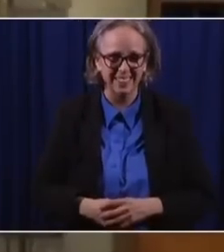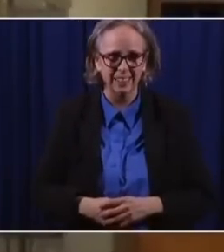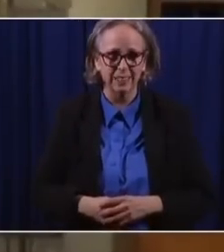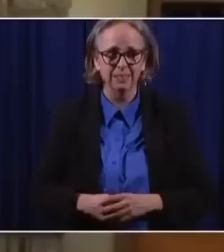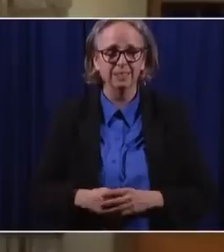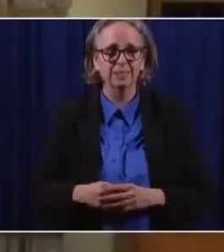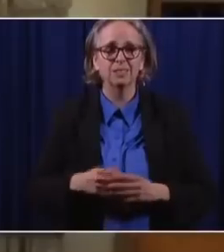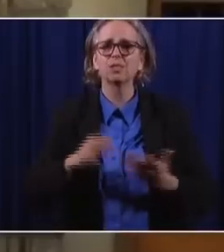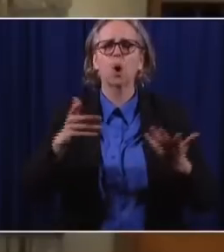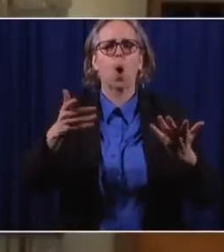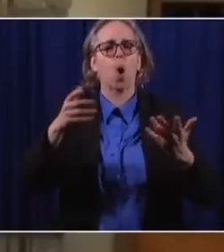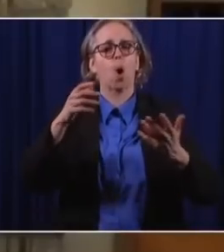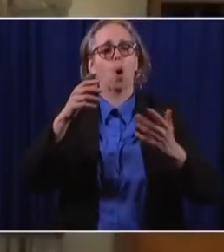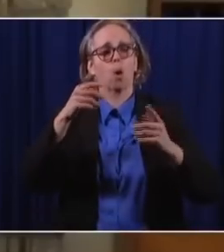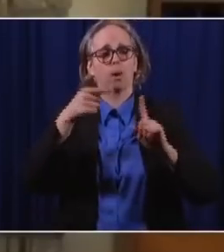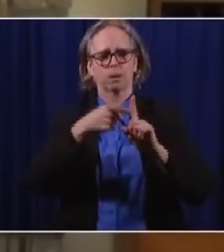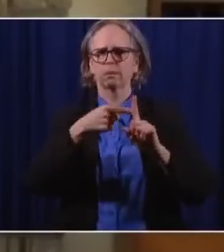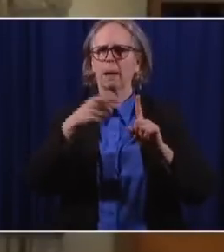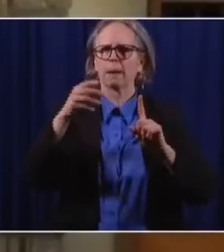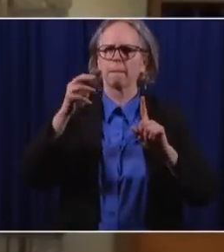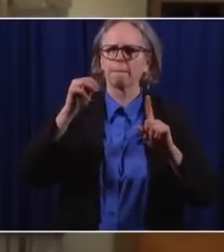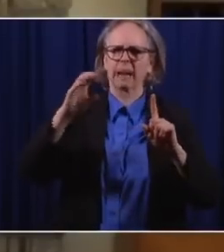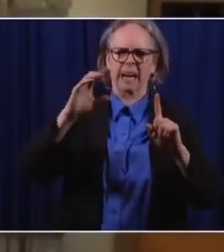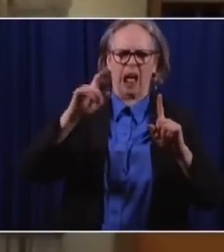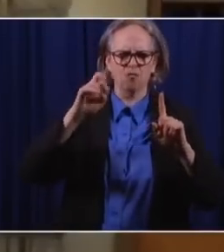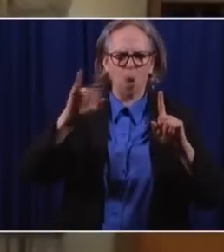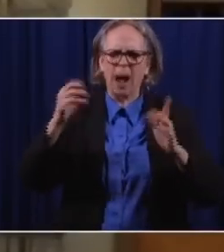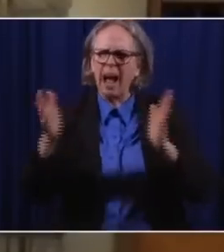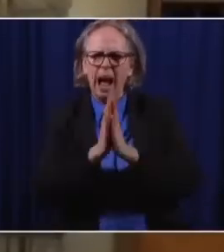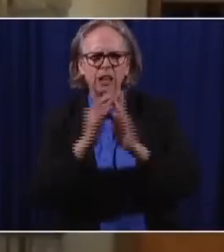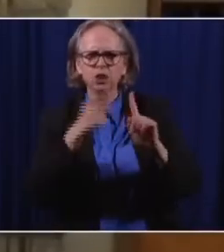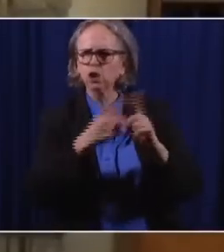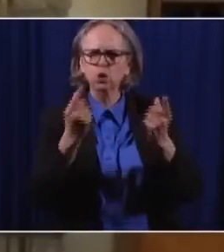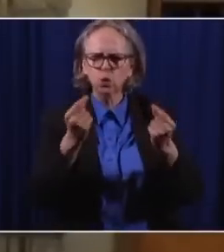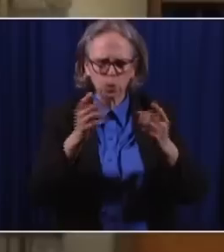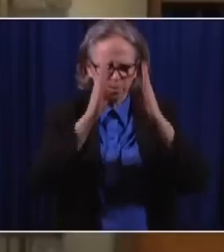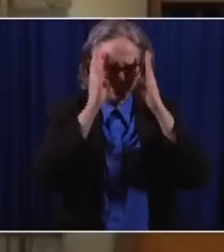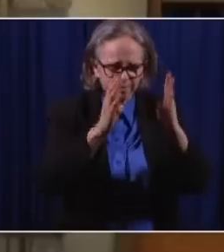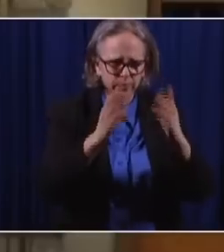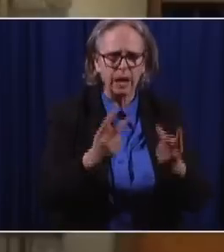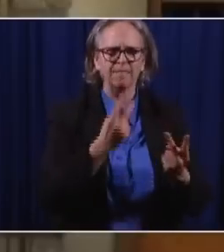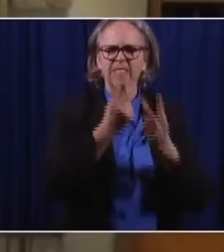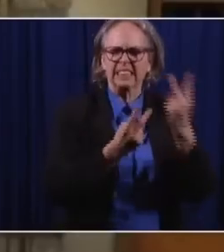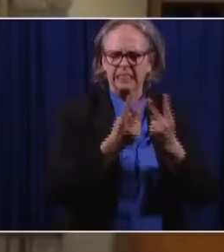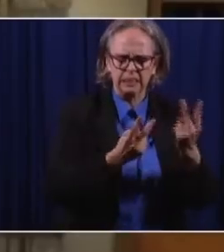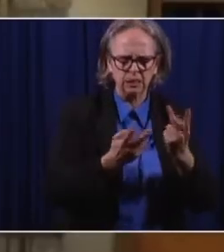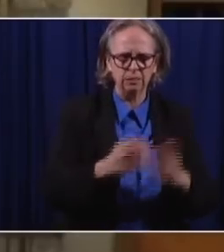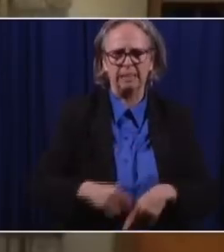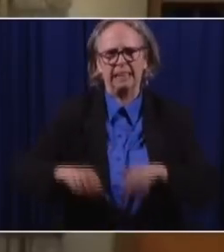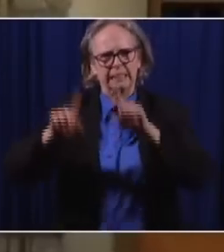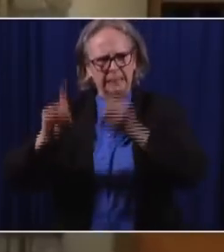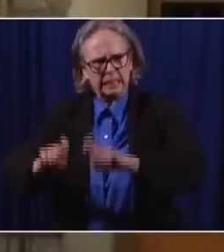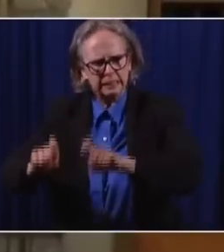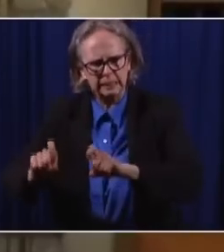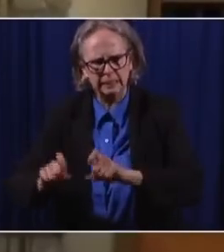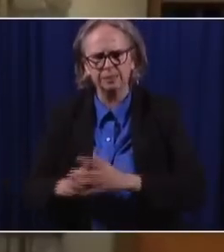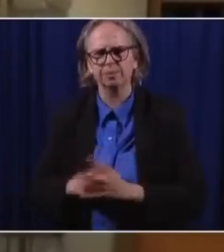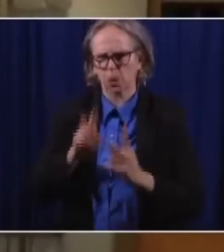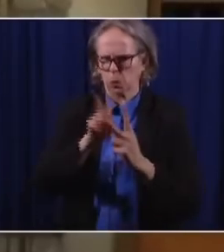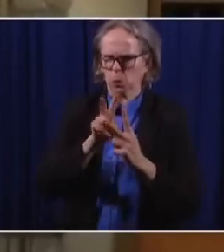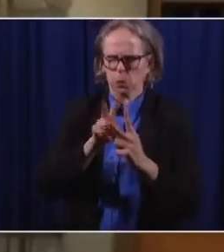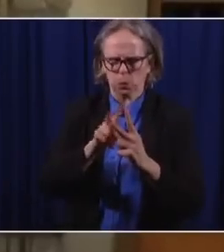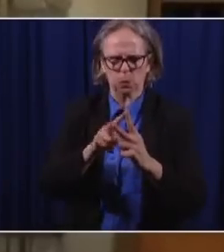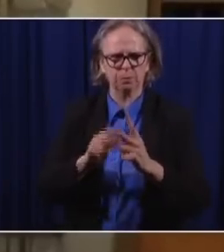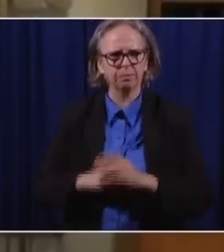of issues, including visitation and testing, Director McElroy will put a laser